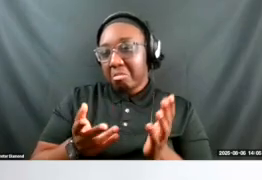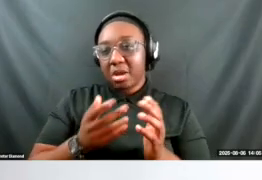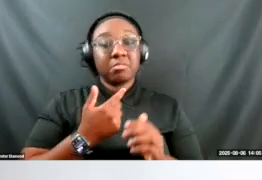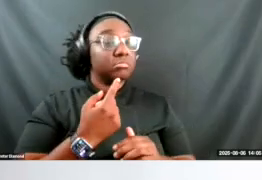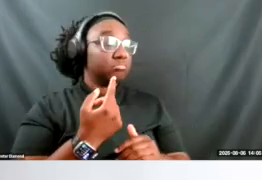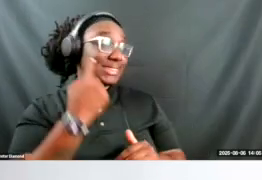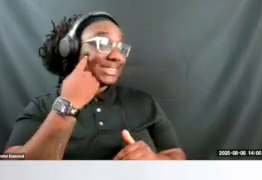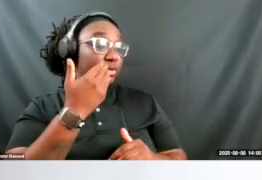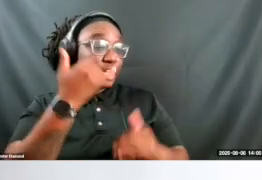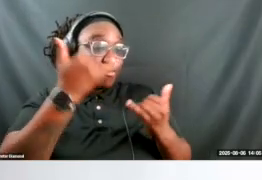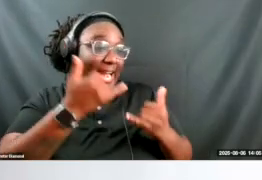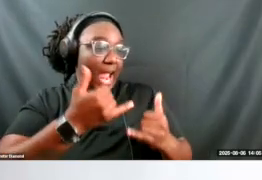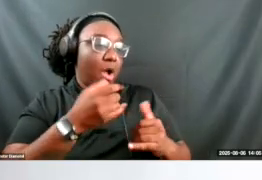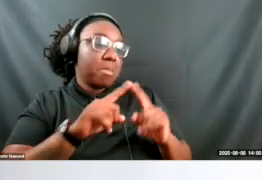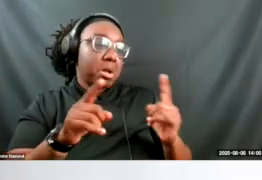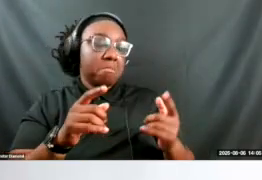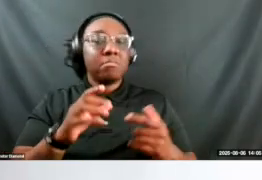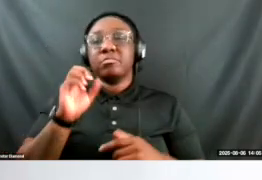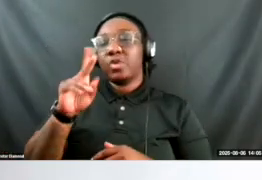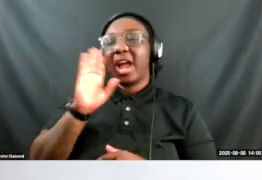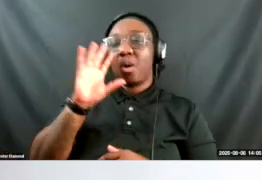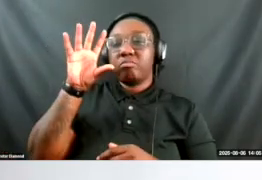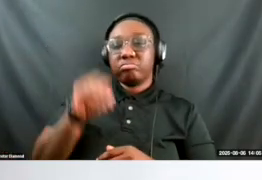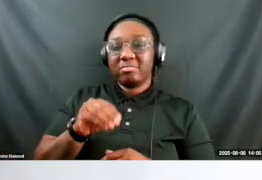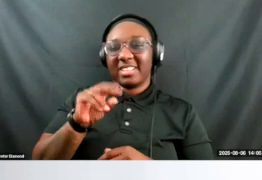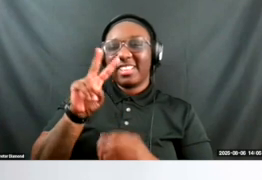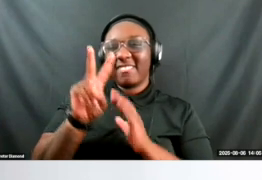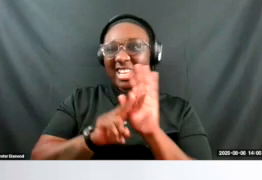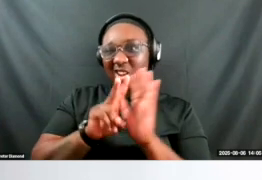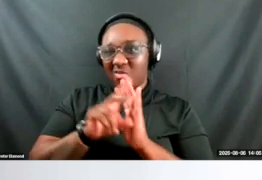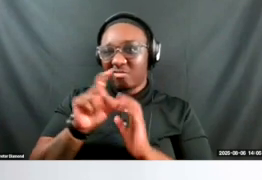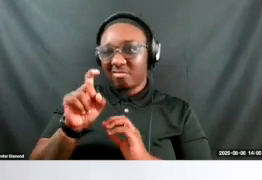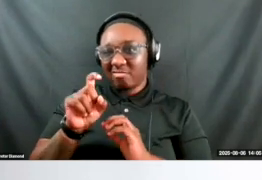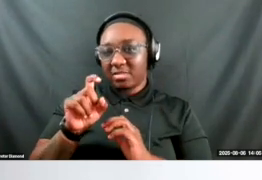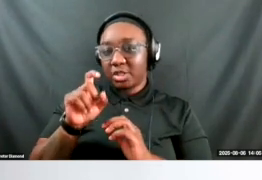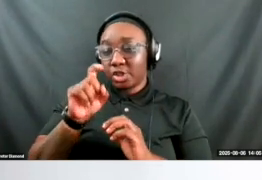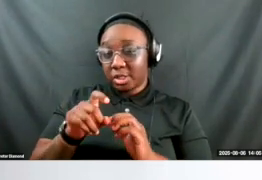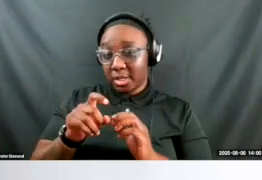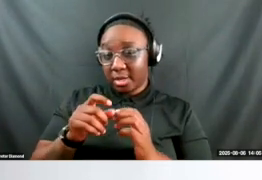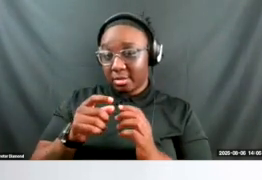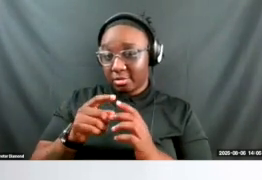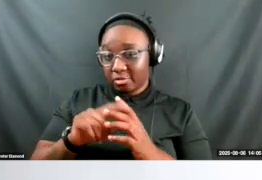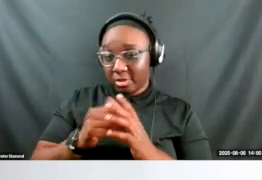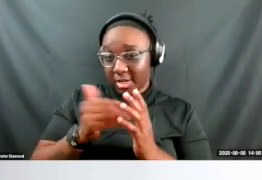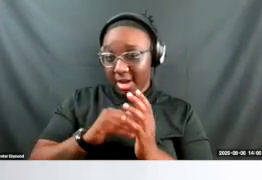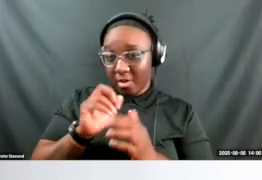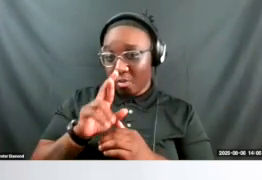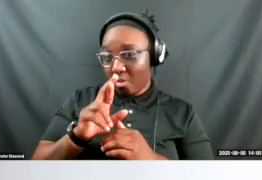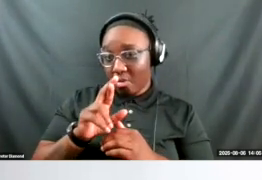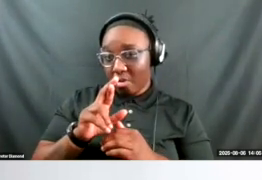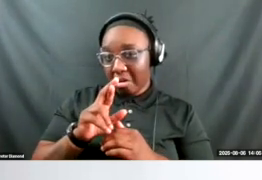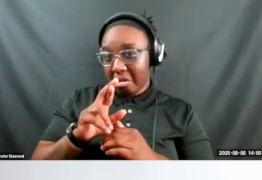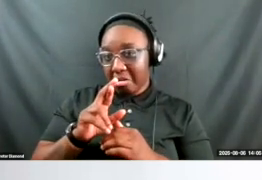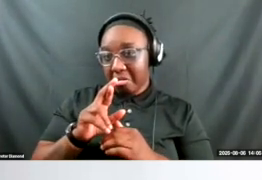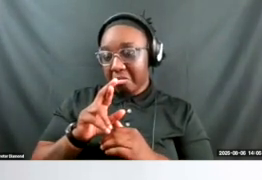Okay. I'll leave the video off then. Should I restart this slide? I don't know how much you guys heard. To be on the safe